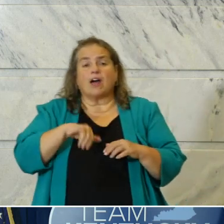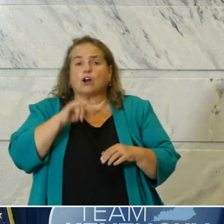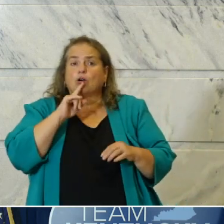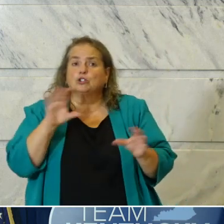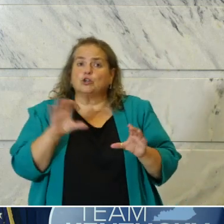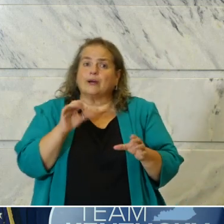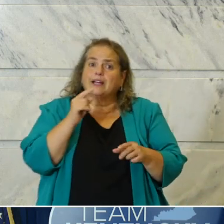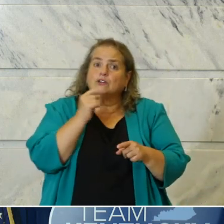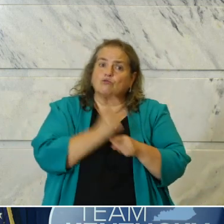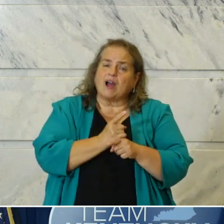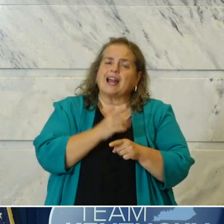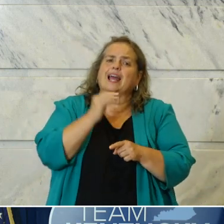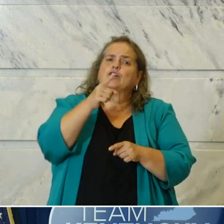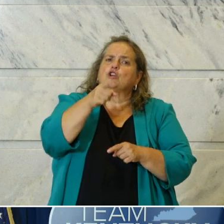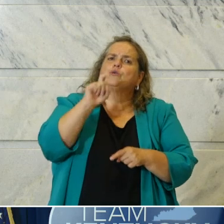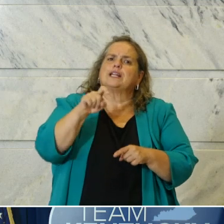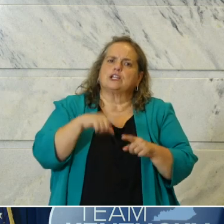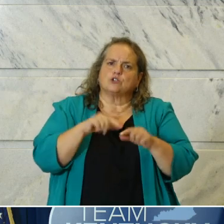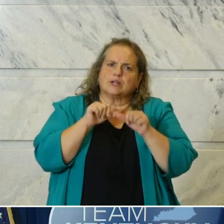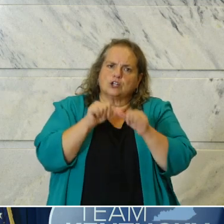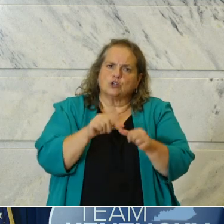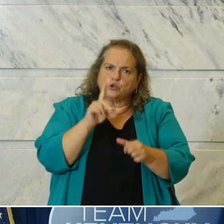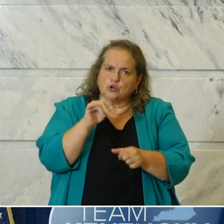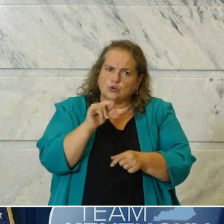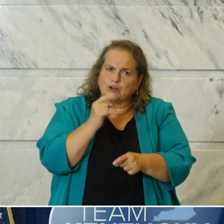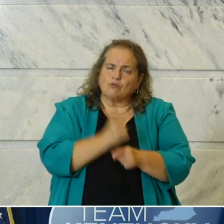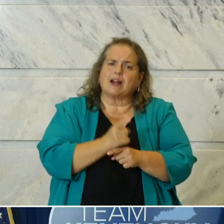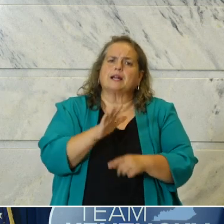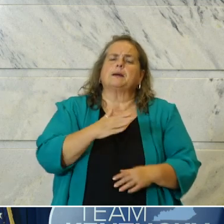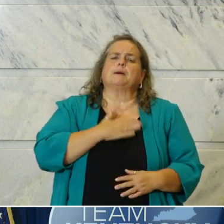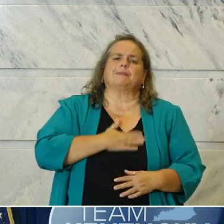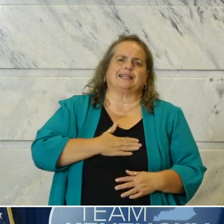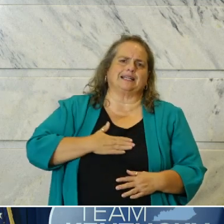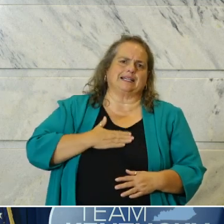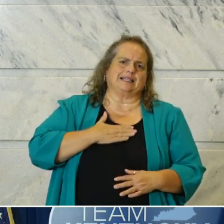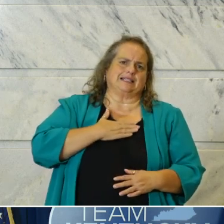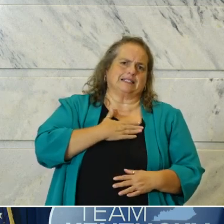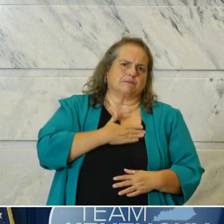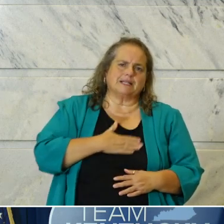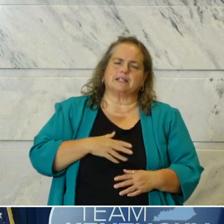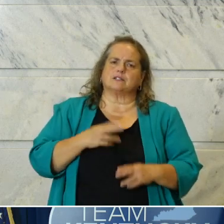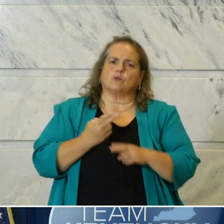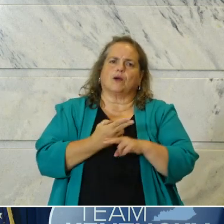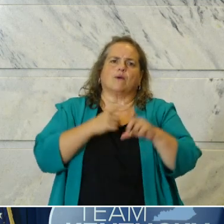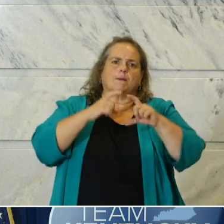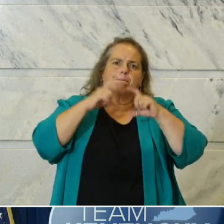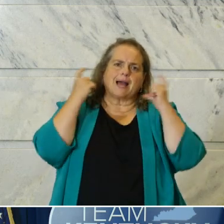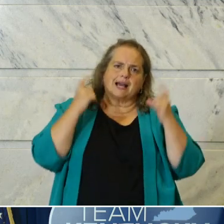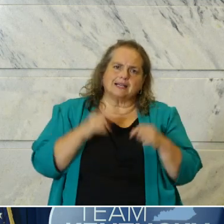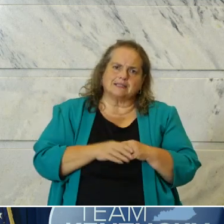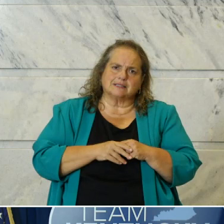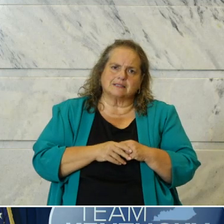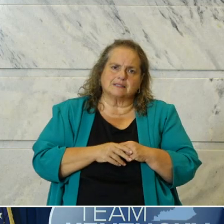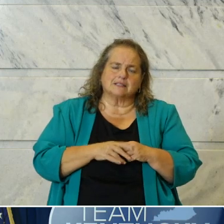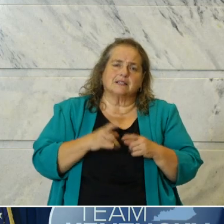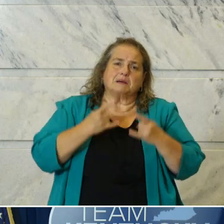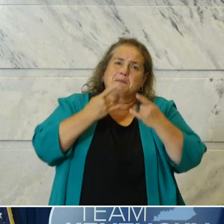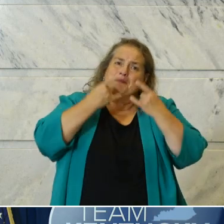and we need you to keep doing it right. Please, please wear a mask. And when we talk about wearing a